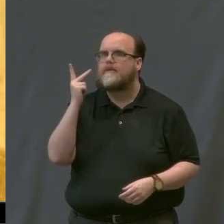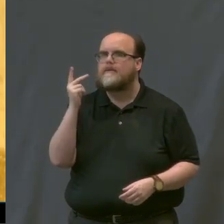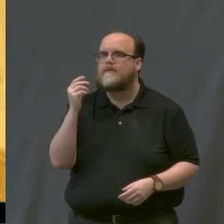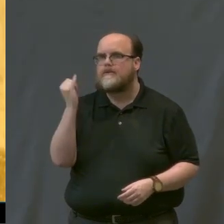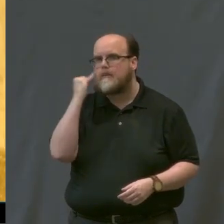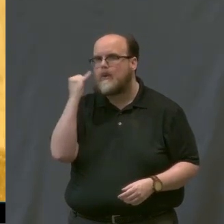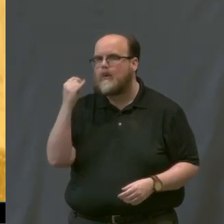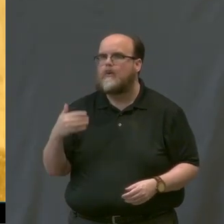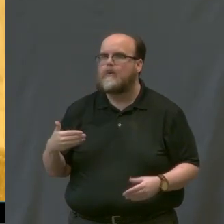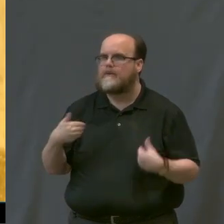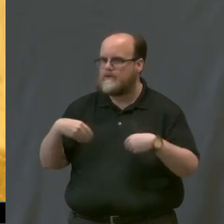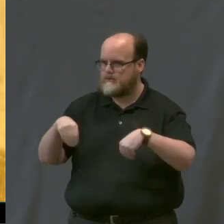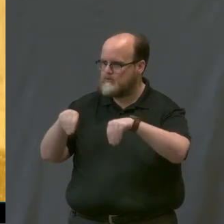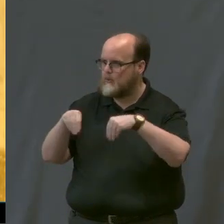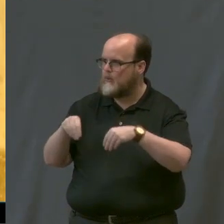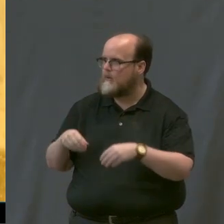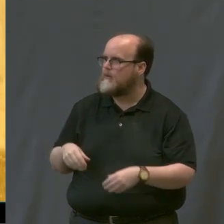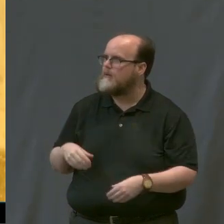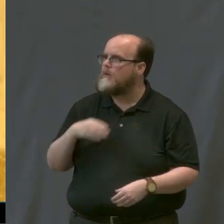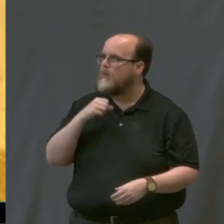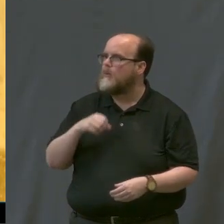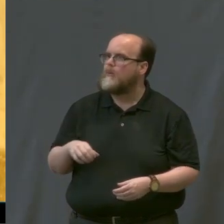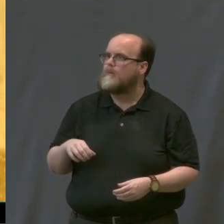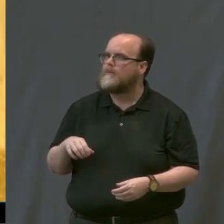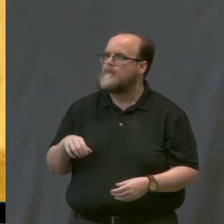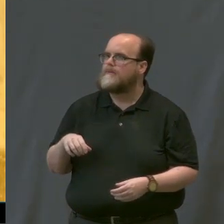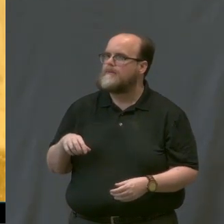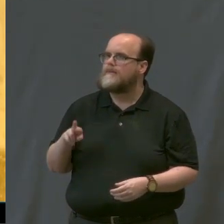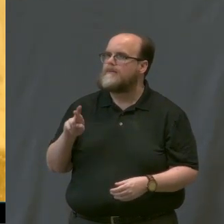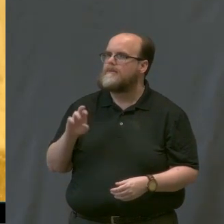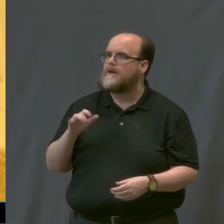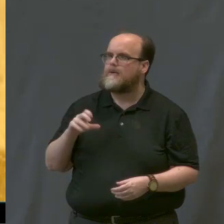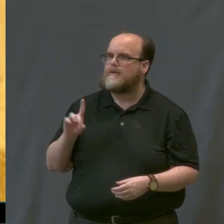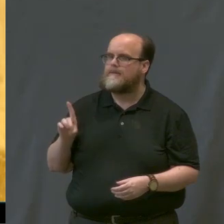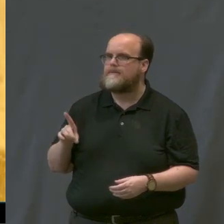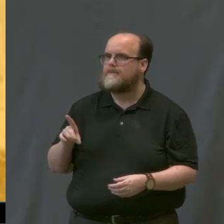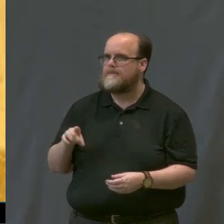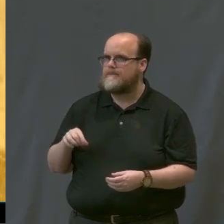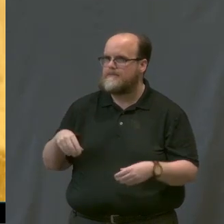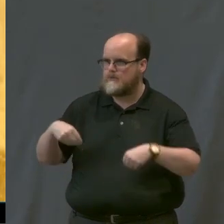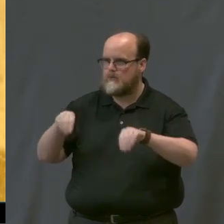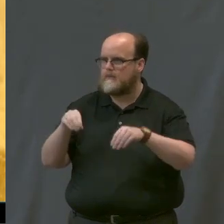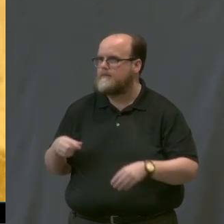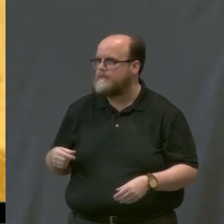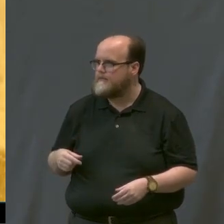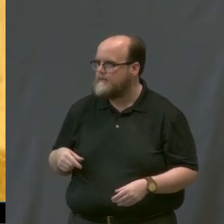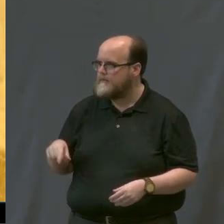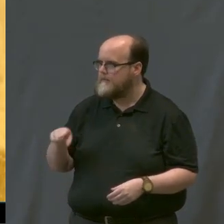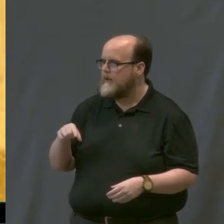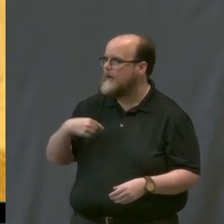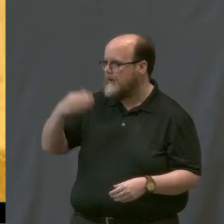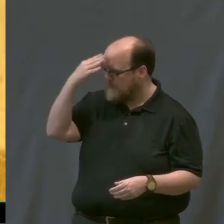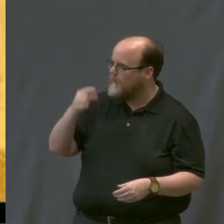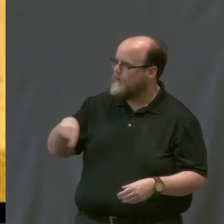a store. Let's say it's an old record store, okay? I don't care. It's any store. And I know they're doing bad